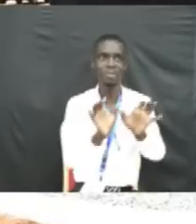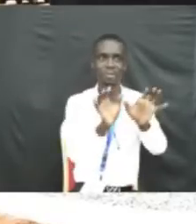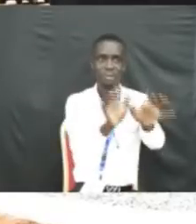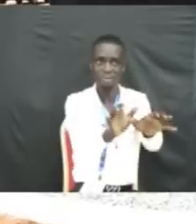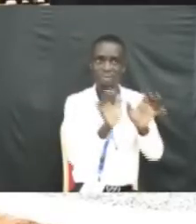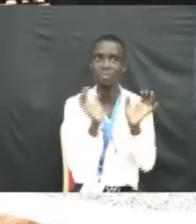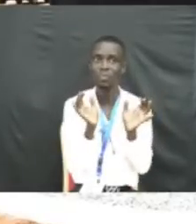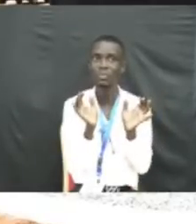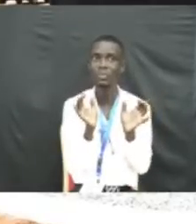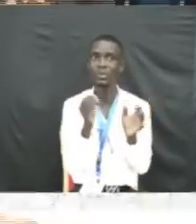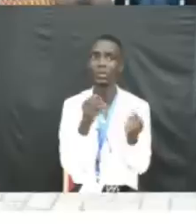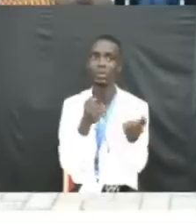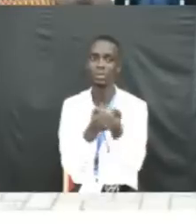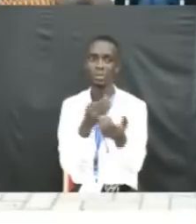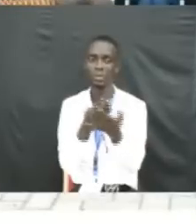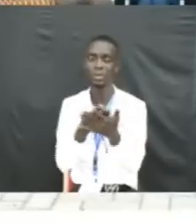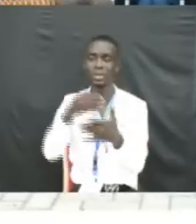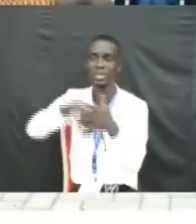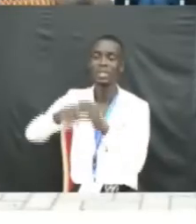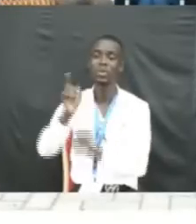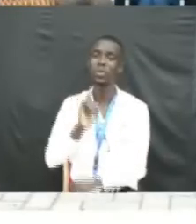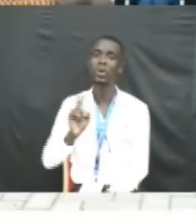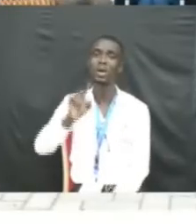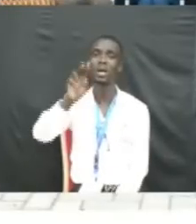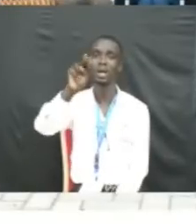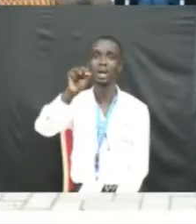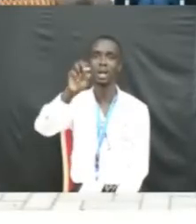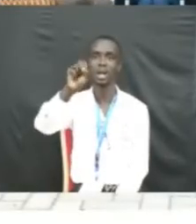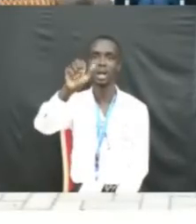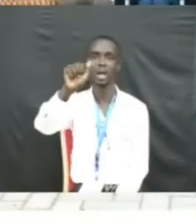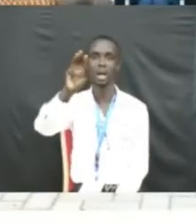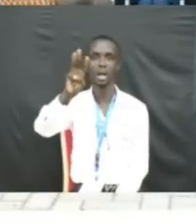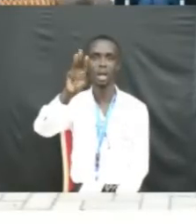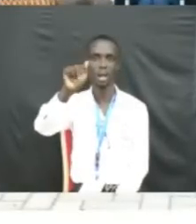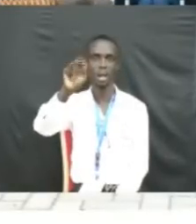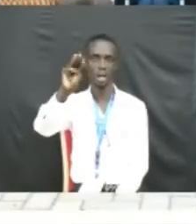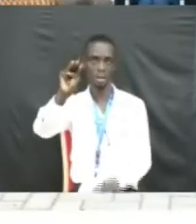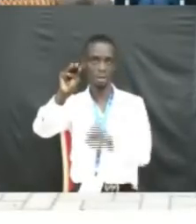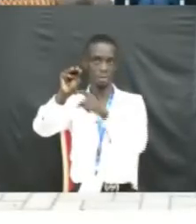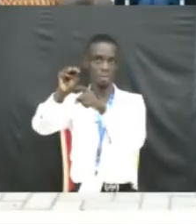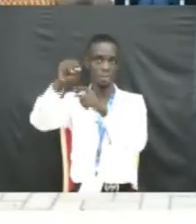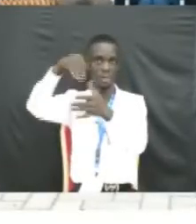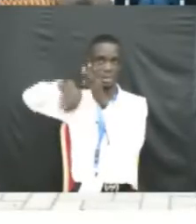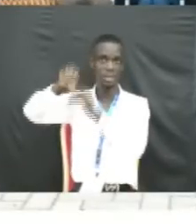center project at Insom in the eastern region of Ghana.